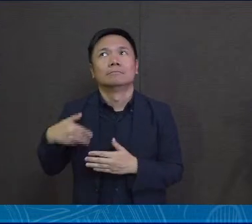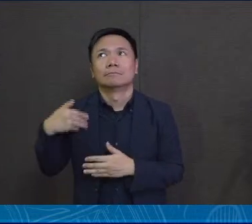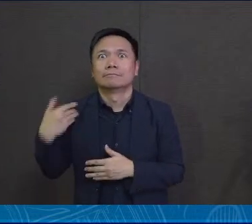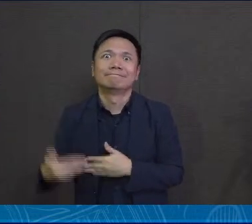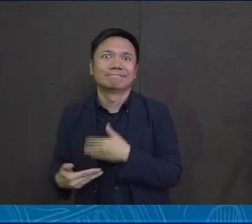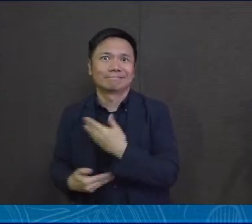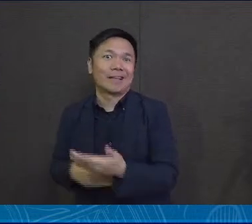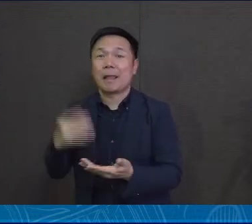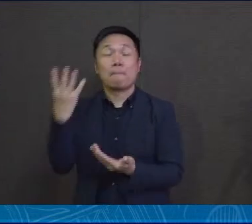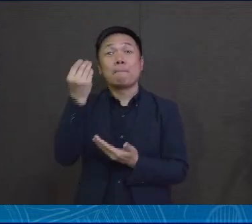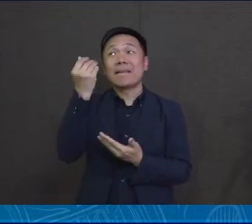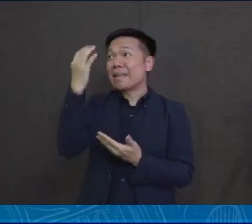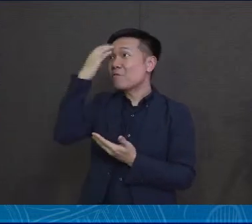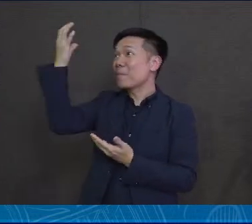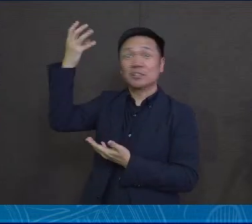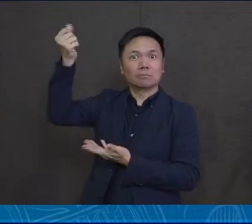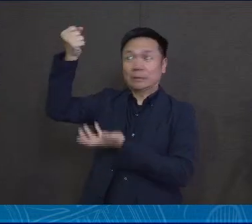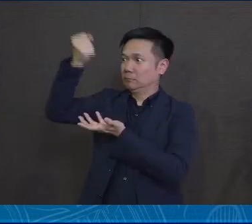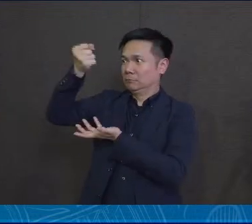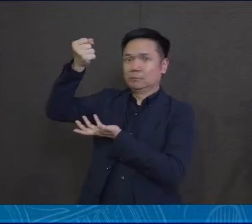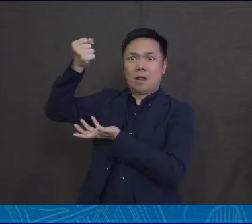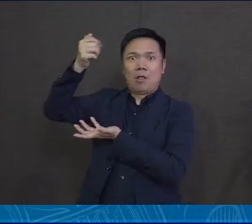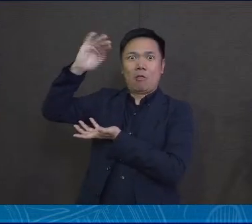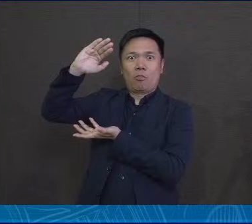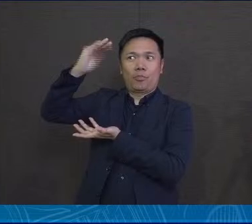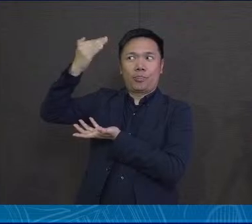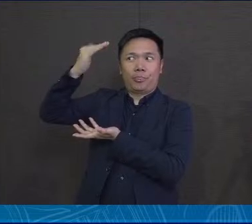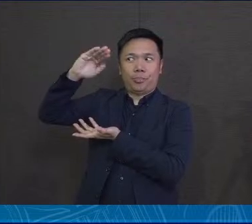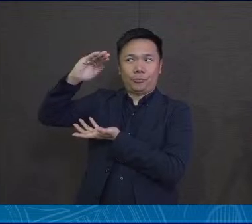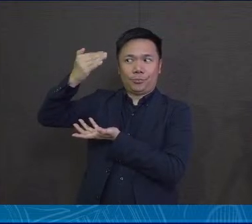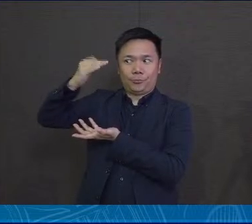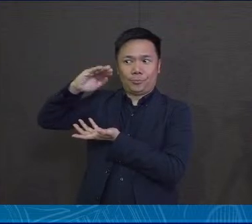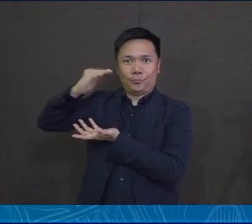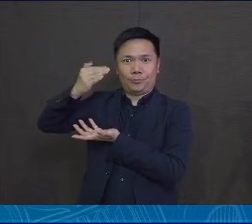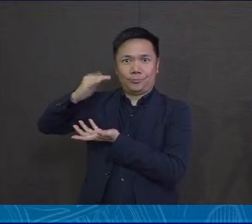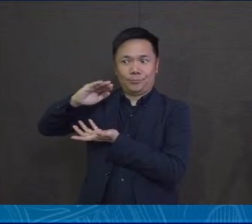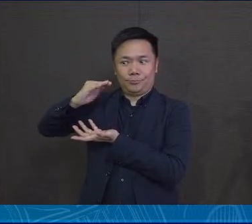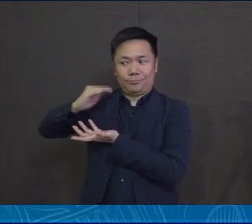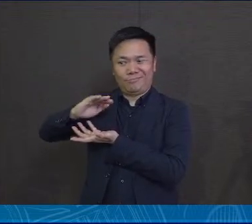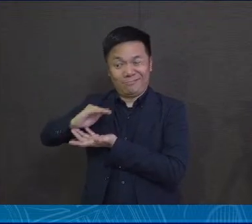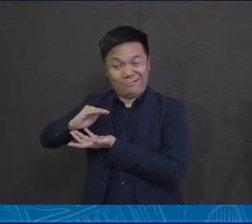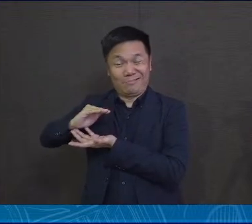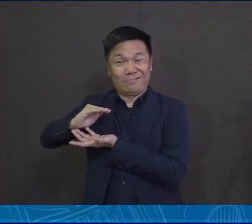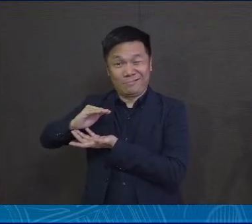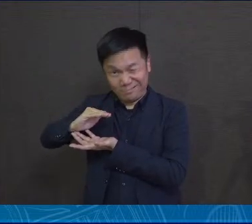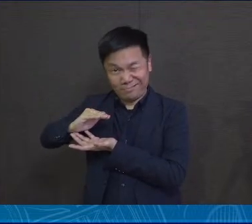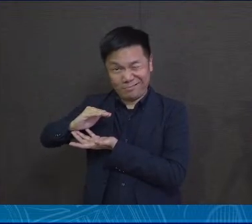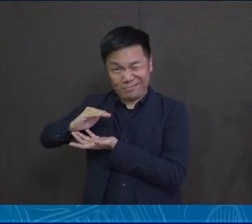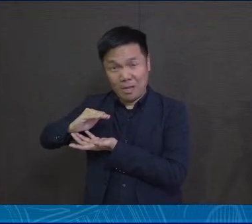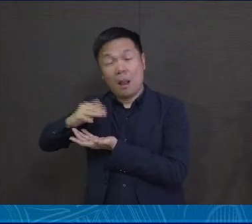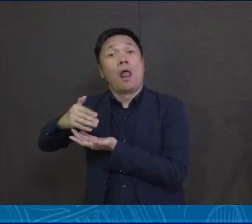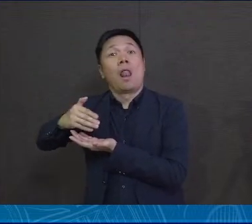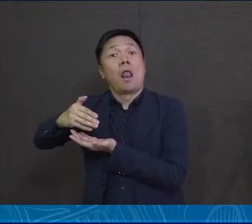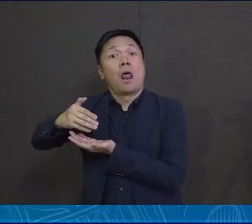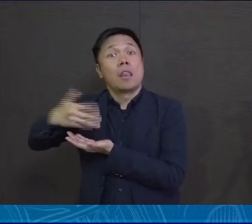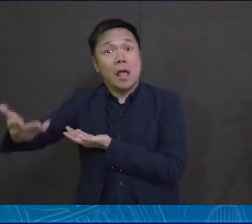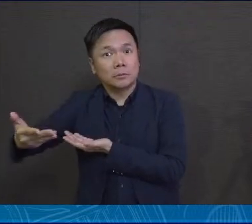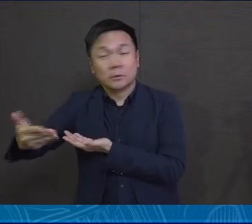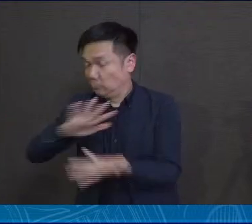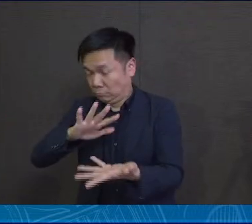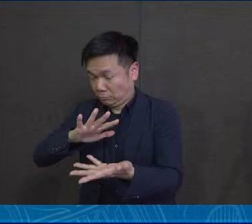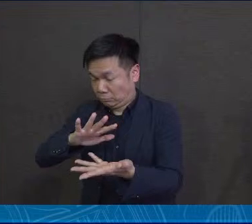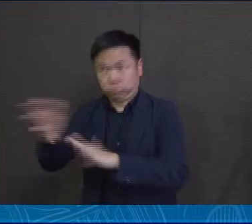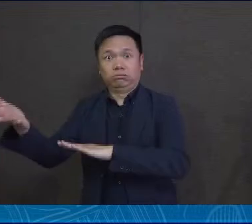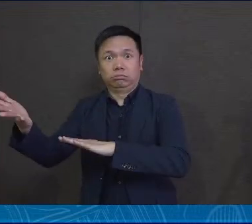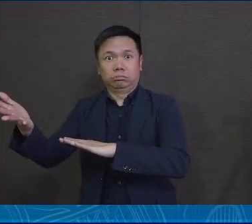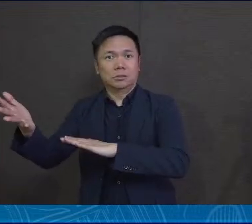budget for disaster risk reduction might be decreased. Right after major disaster, there will be